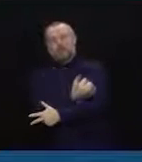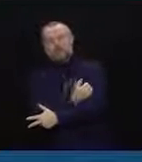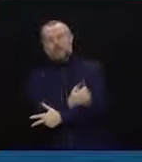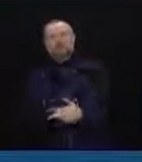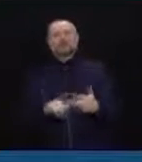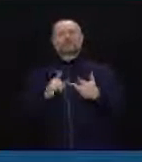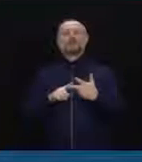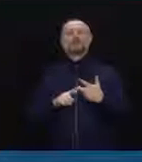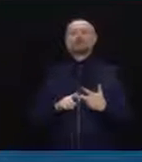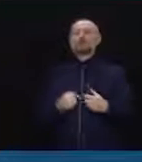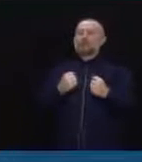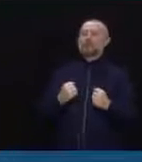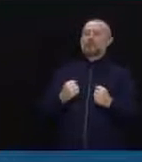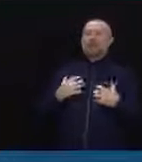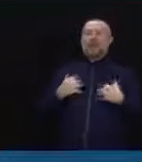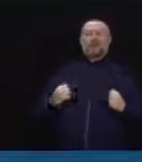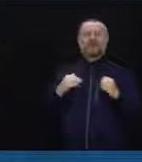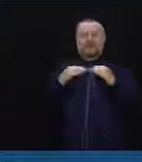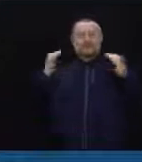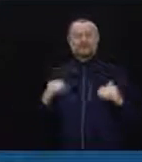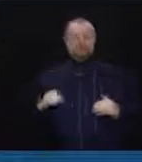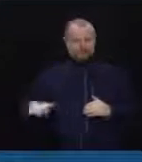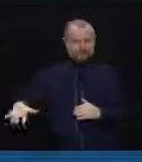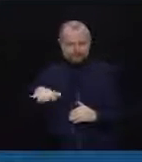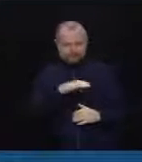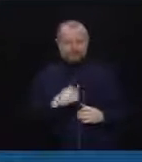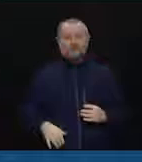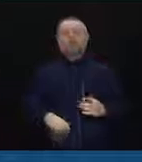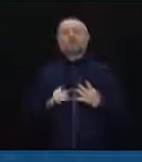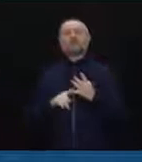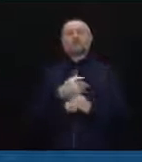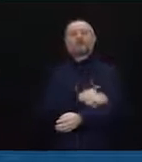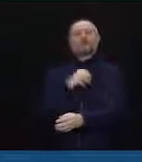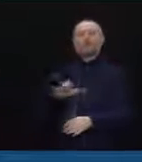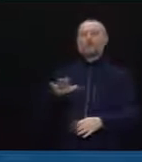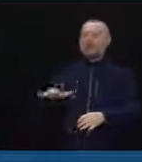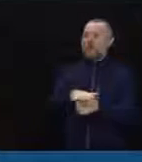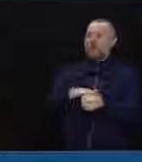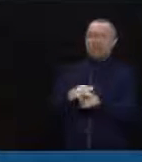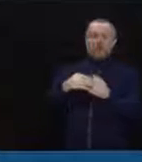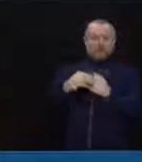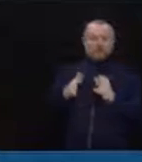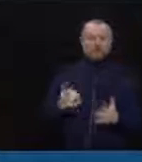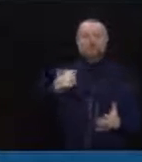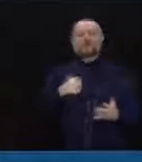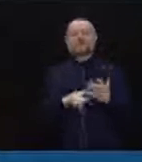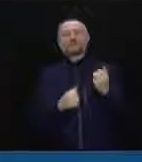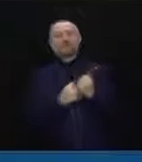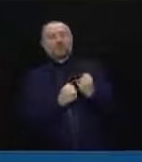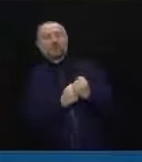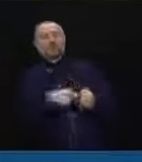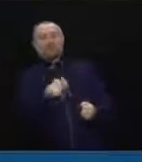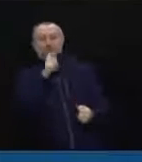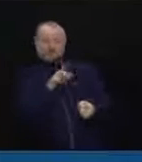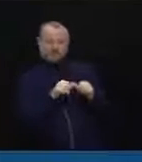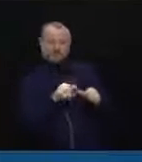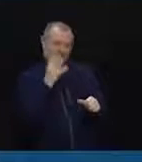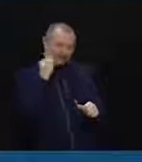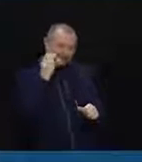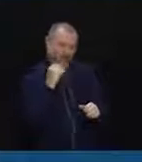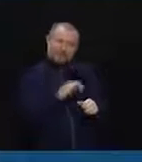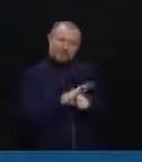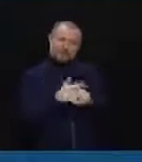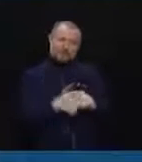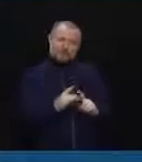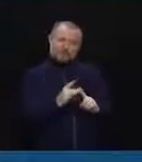empowering local leaders, and supporting those who are experiencing long COVID. And with that, we'll be